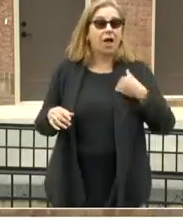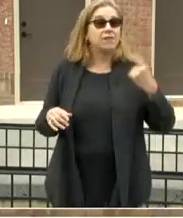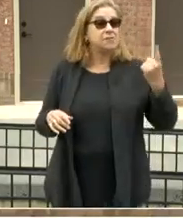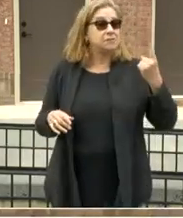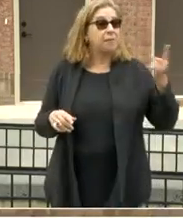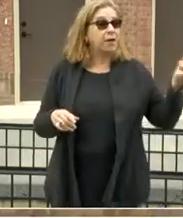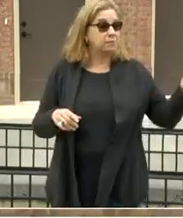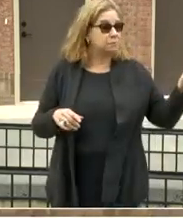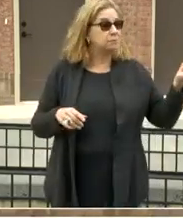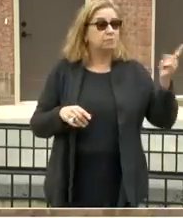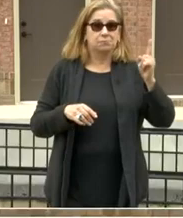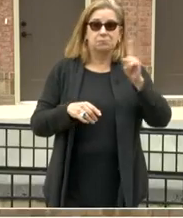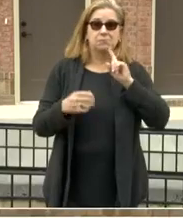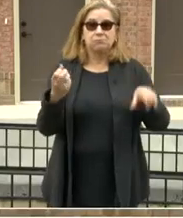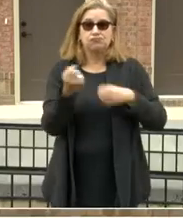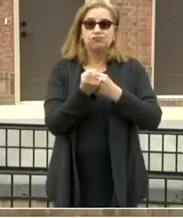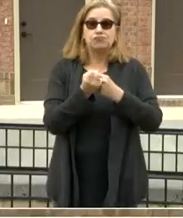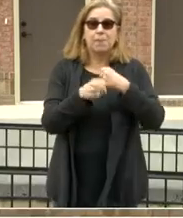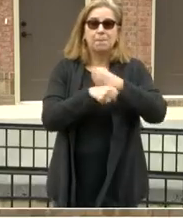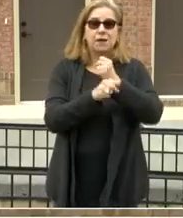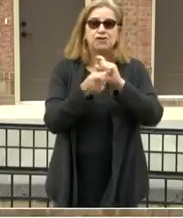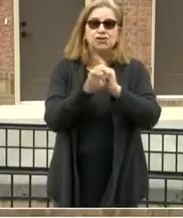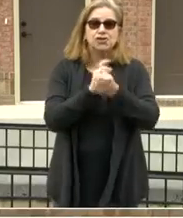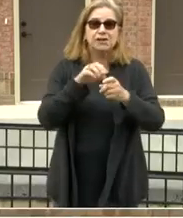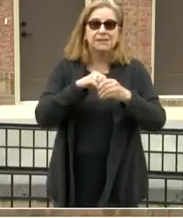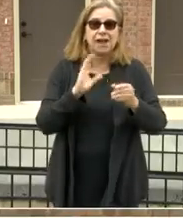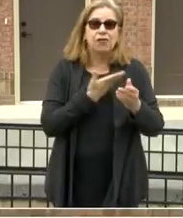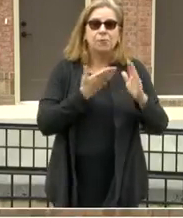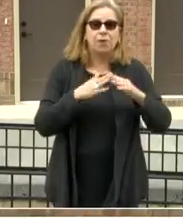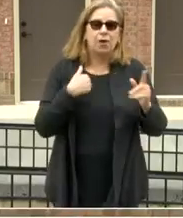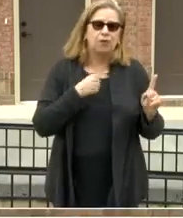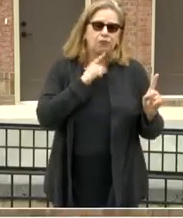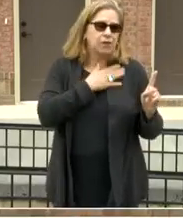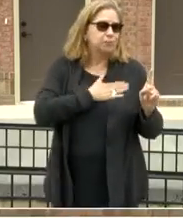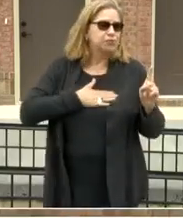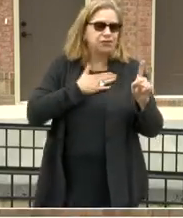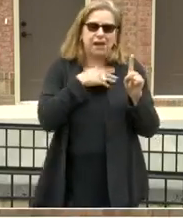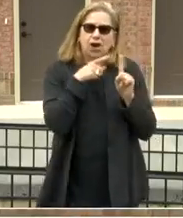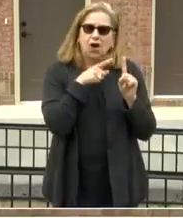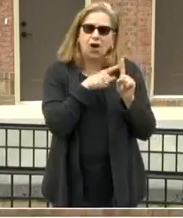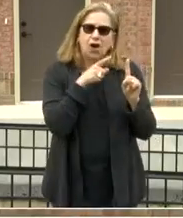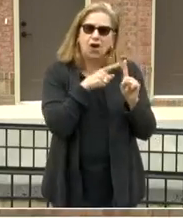We appreciate it. But when I think about this mayor,